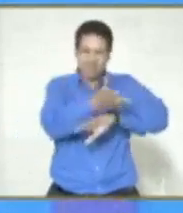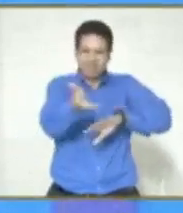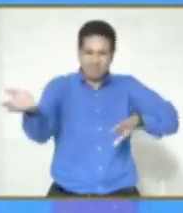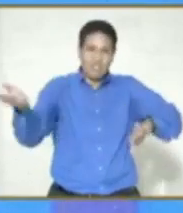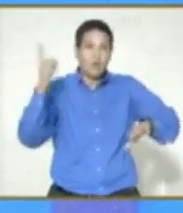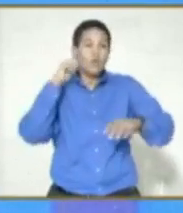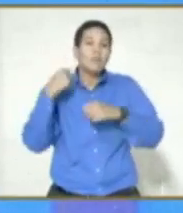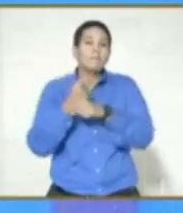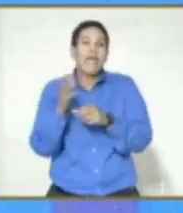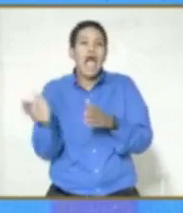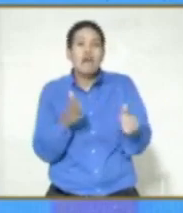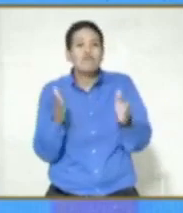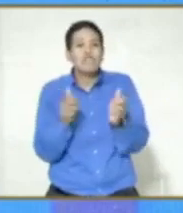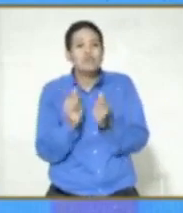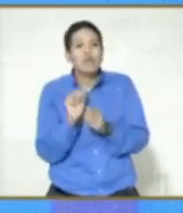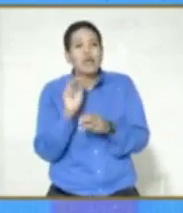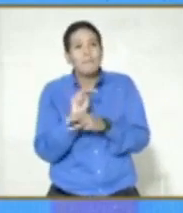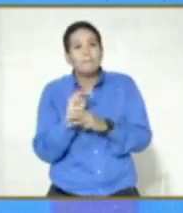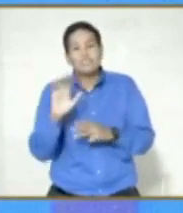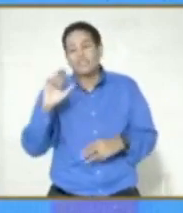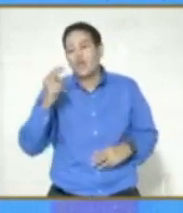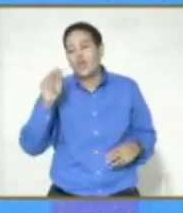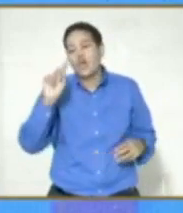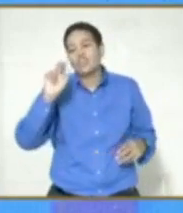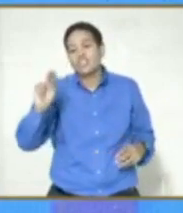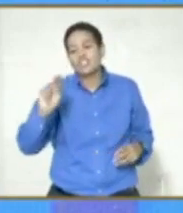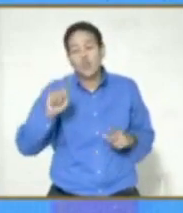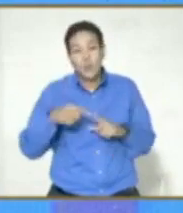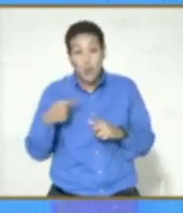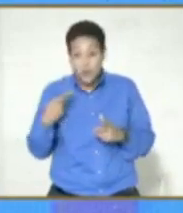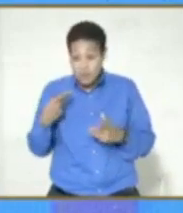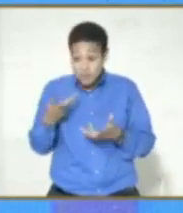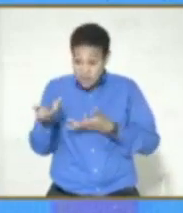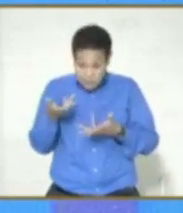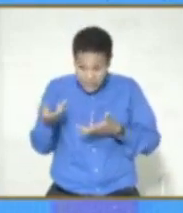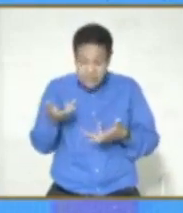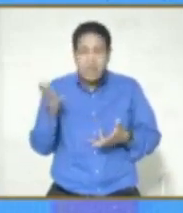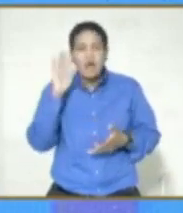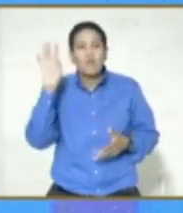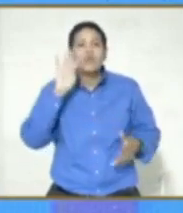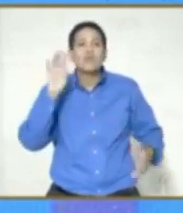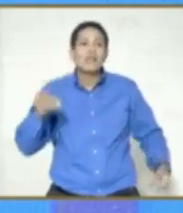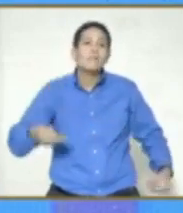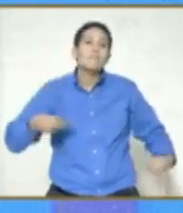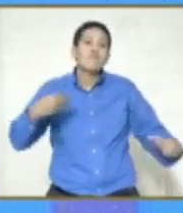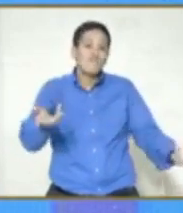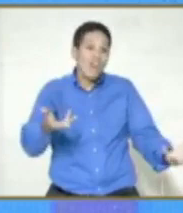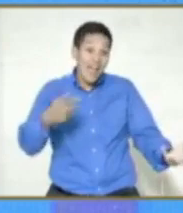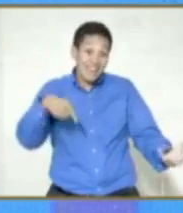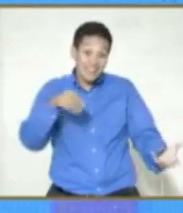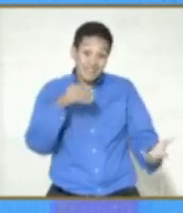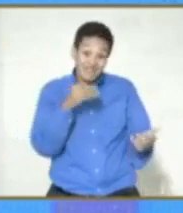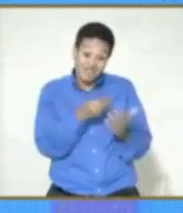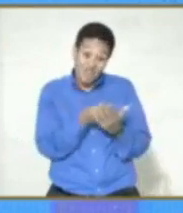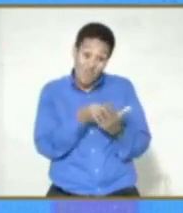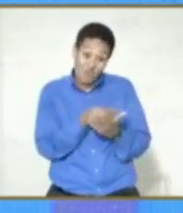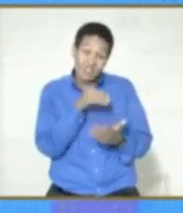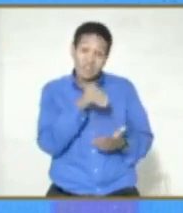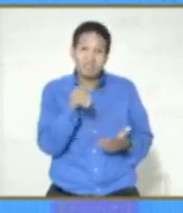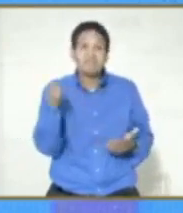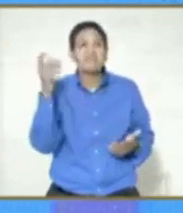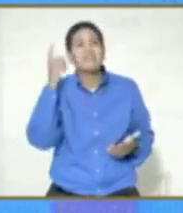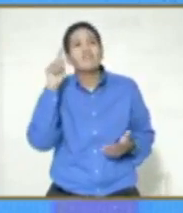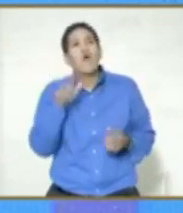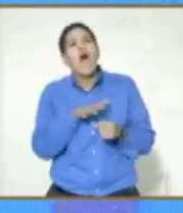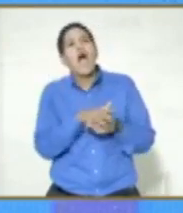those arrangements with Minister Hutchinson when we speak, and we will be providing this funding for adequate